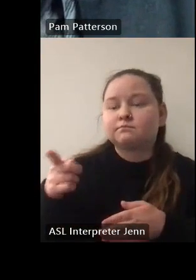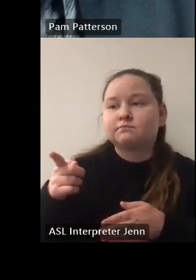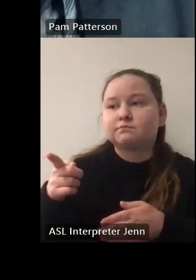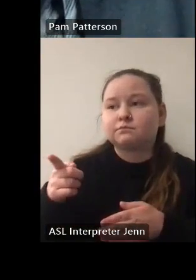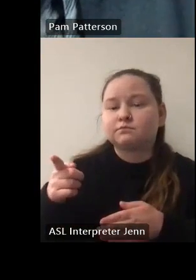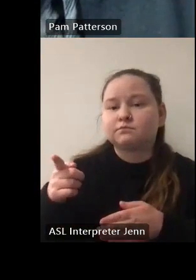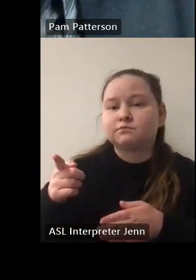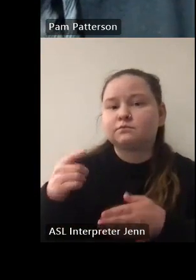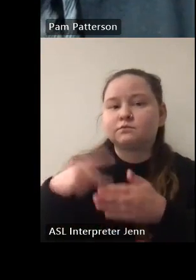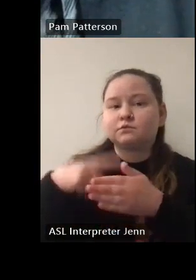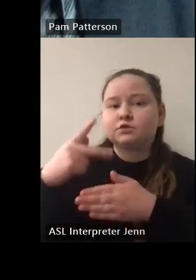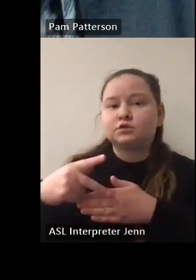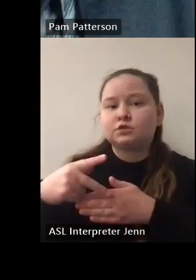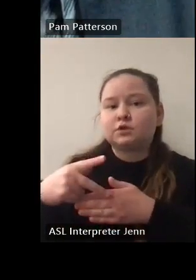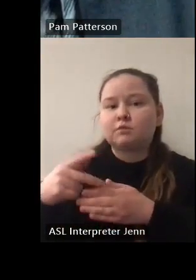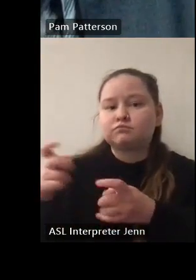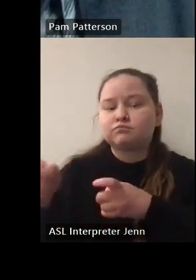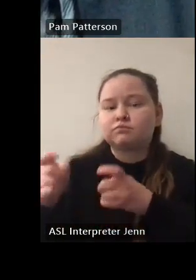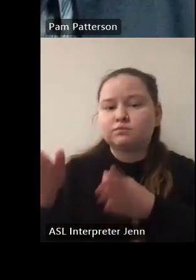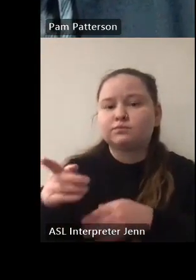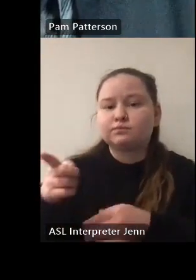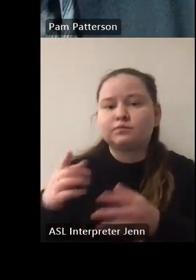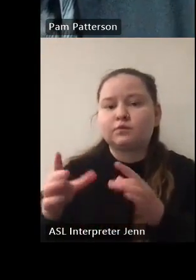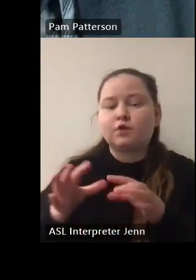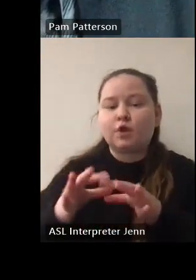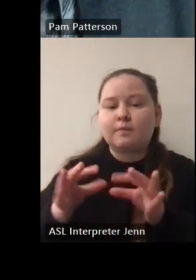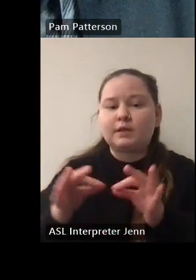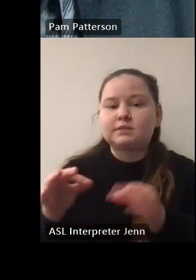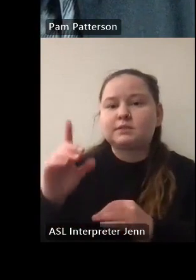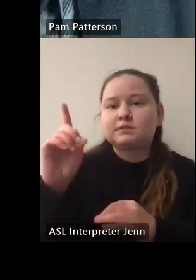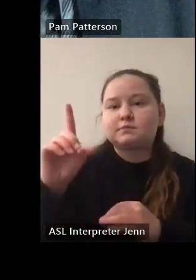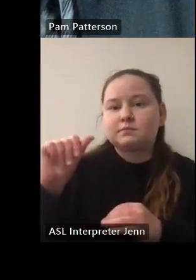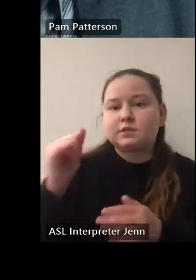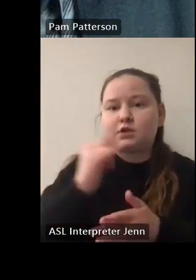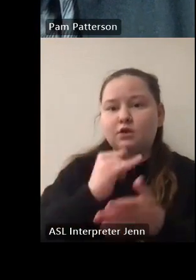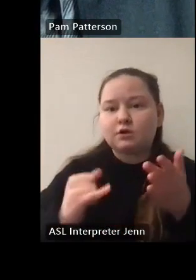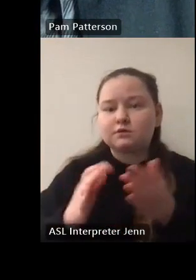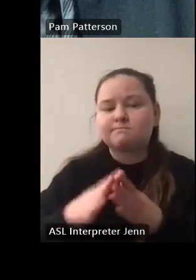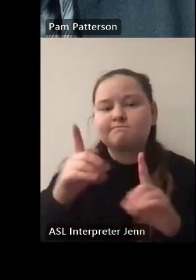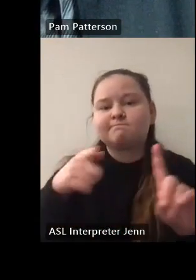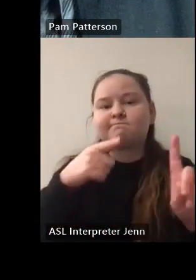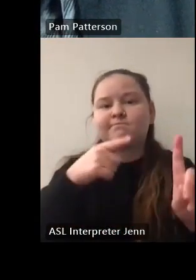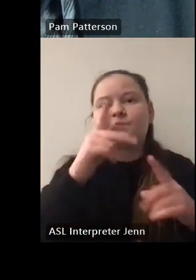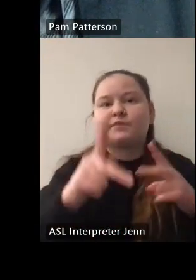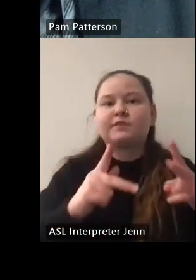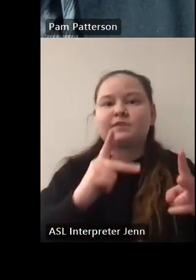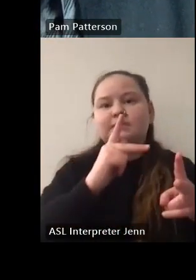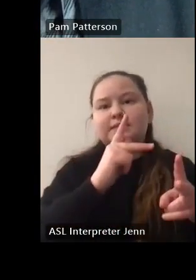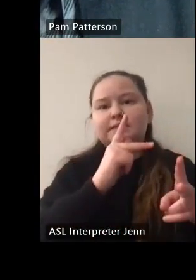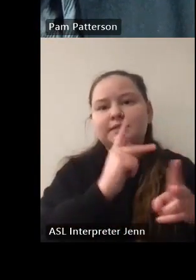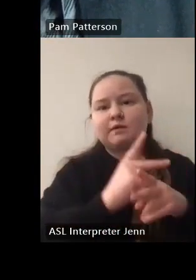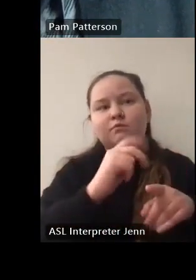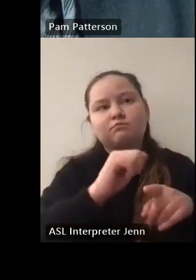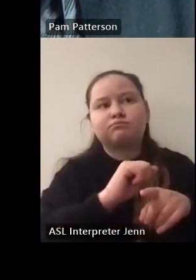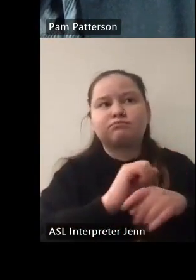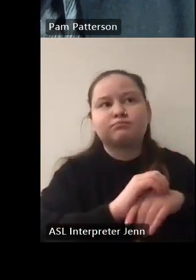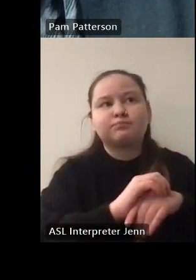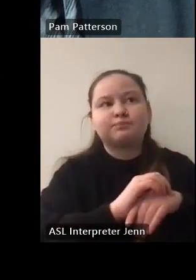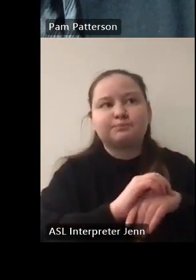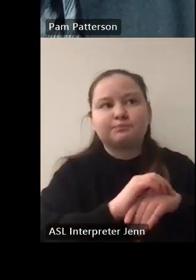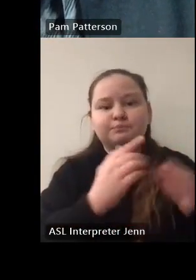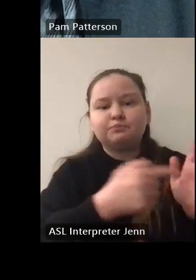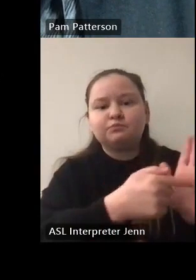notes that disability arts is a specific arts practice which engages disability artists in creating